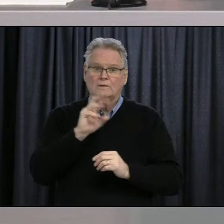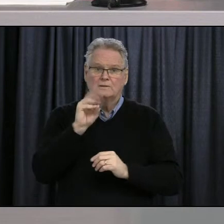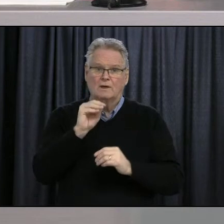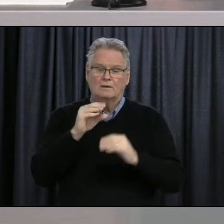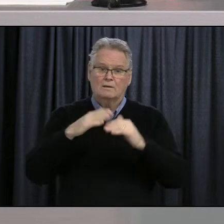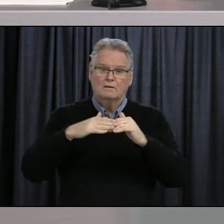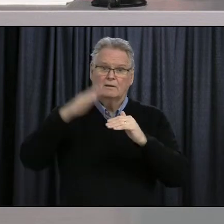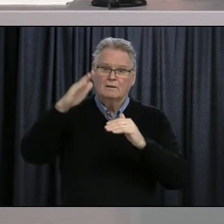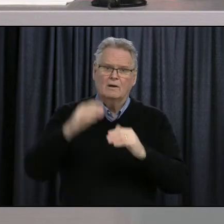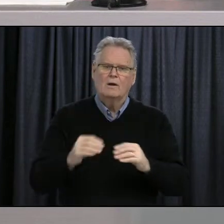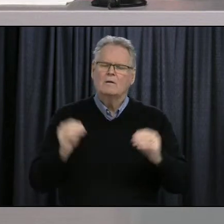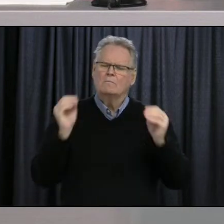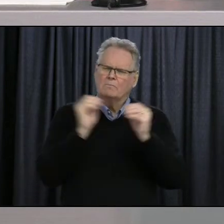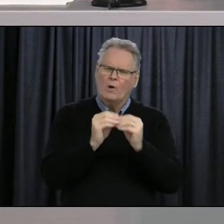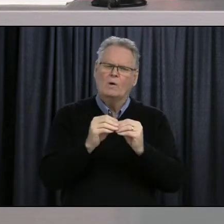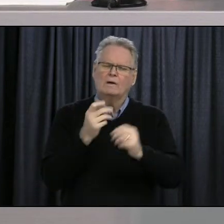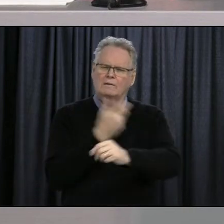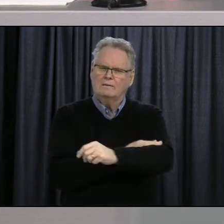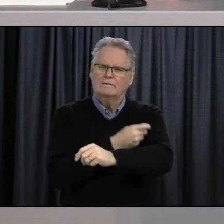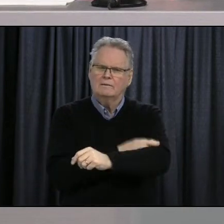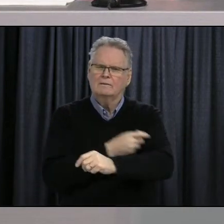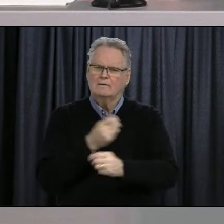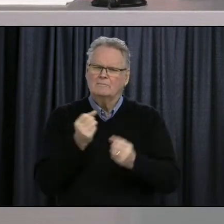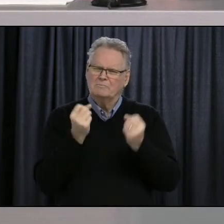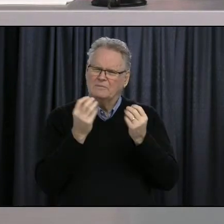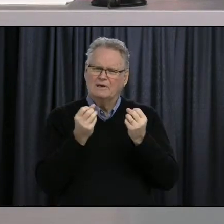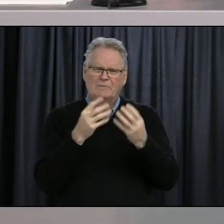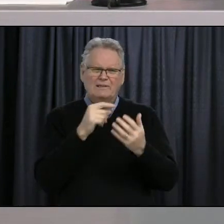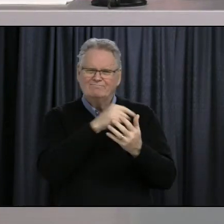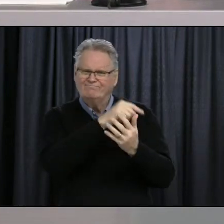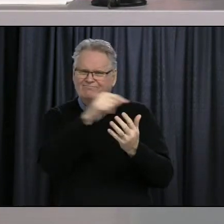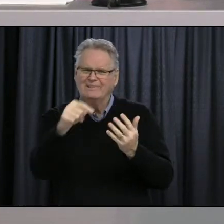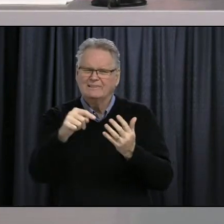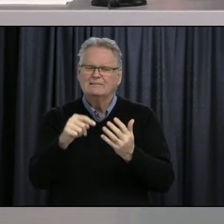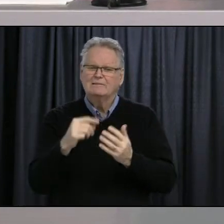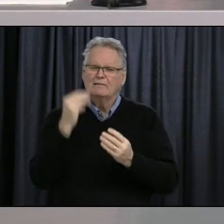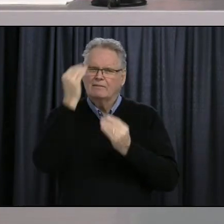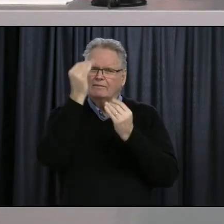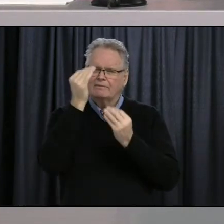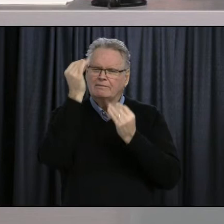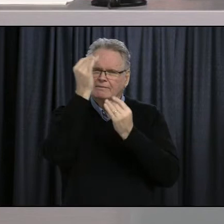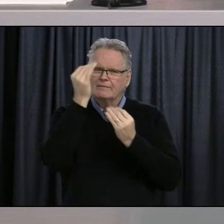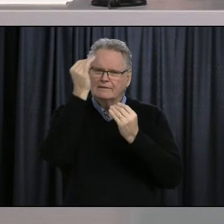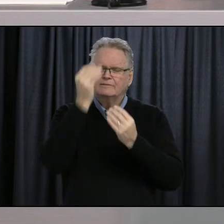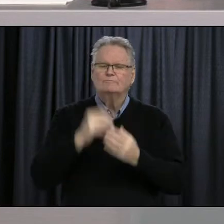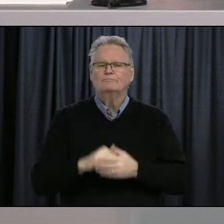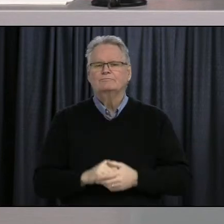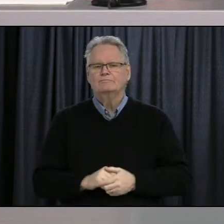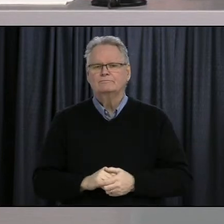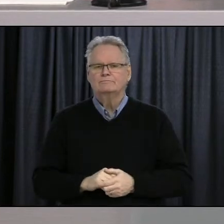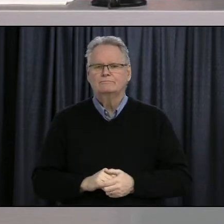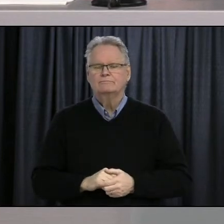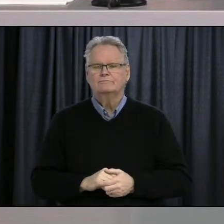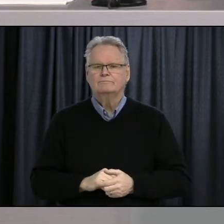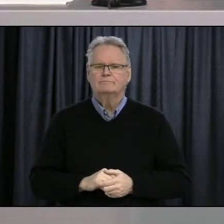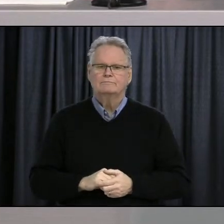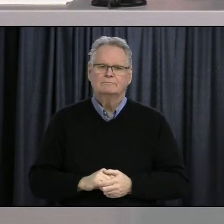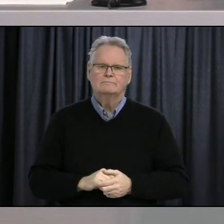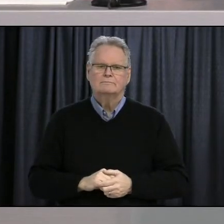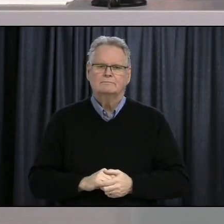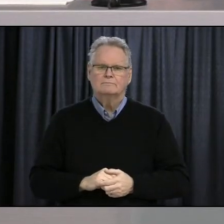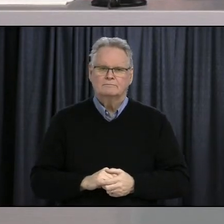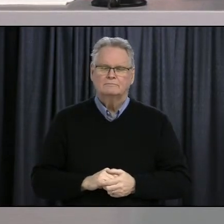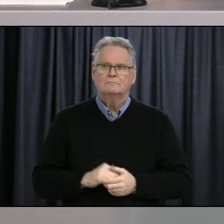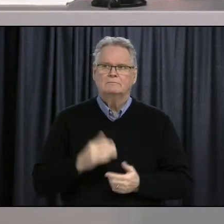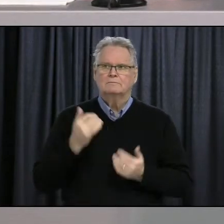The town of Happy Valley has formally requested point of entry testing be conducted on anyone entering Labrador. Is this something